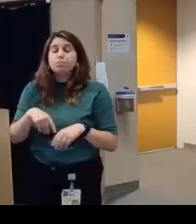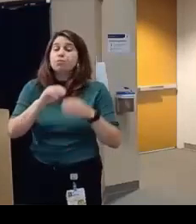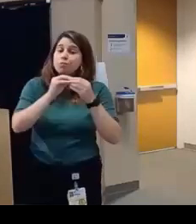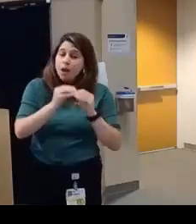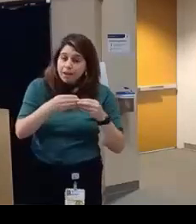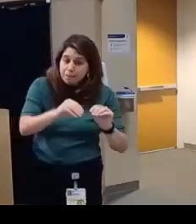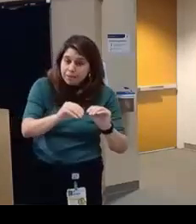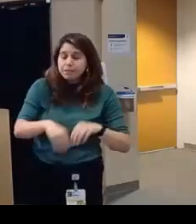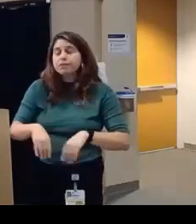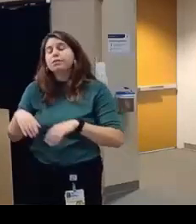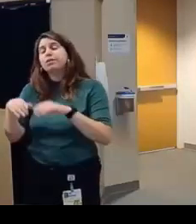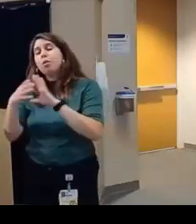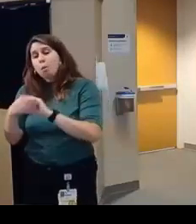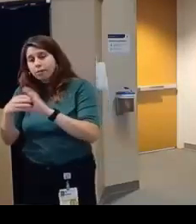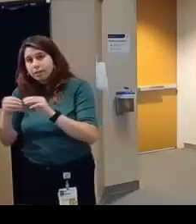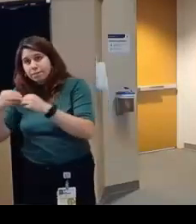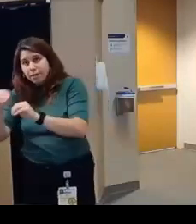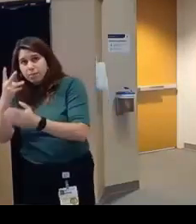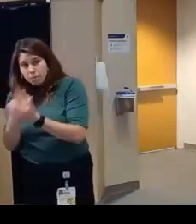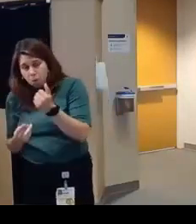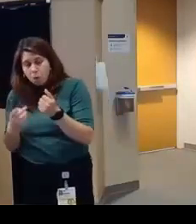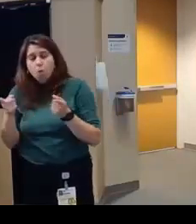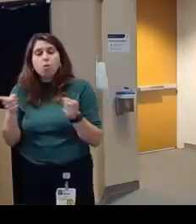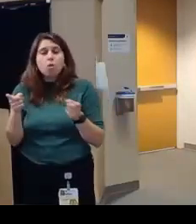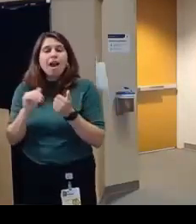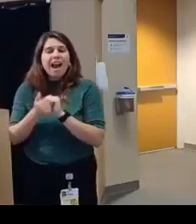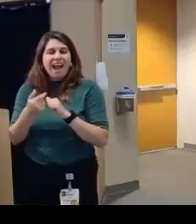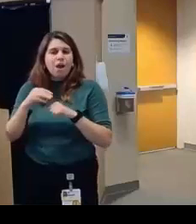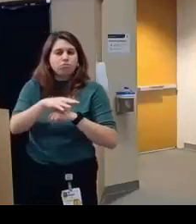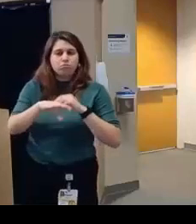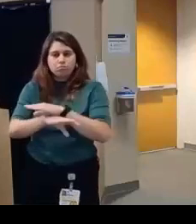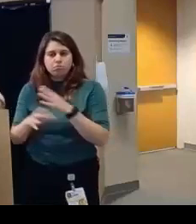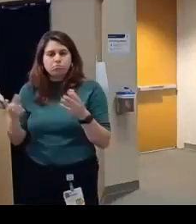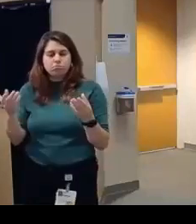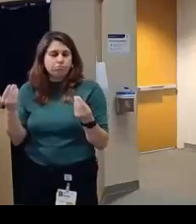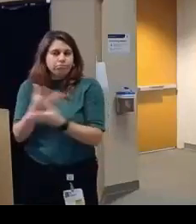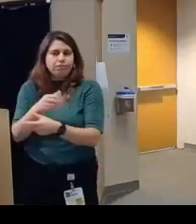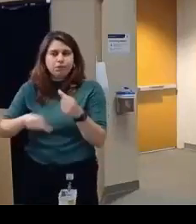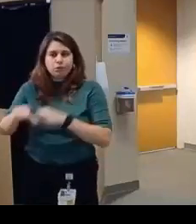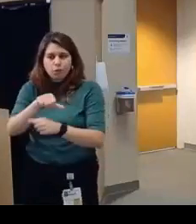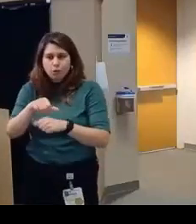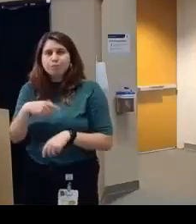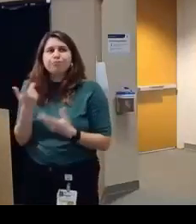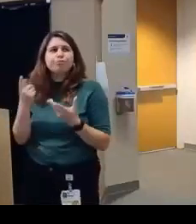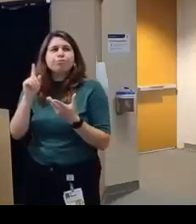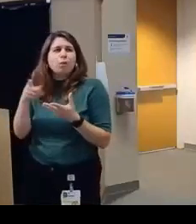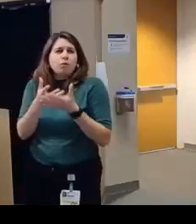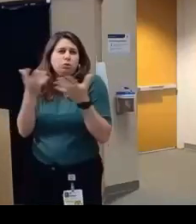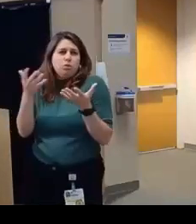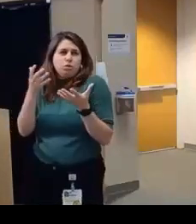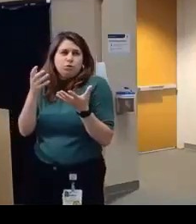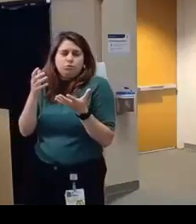quantitative methods as well as qualitative methods and how they can inform each other. So there's only so much we can learn from data that